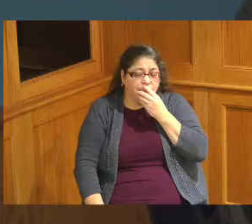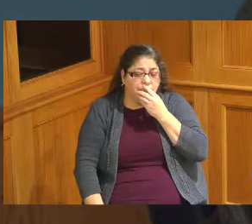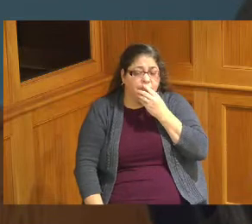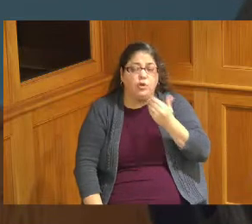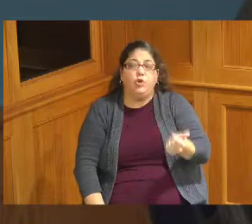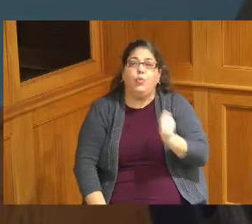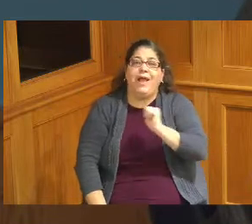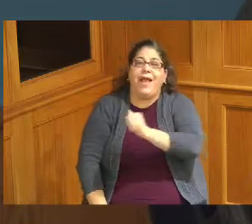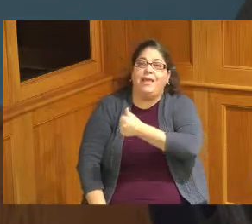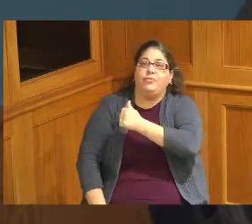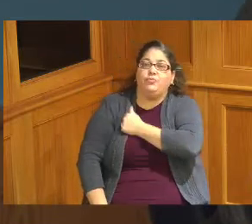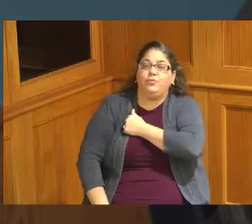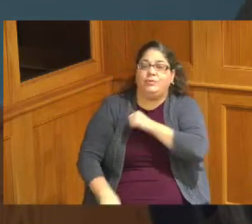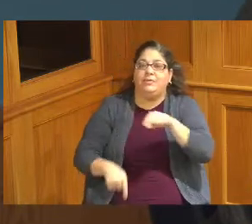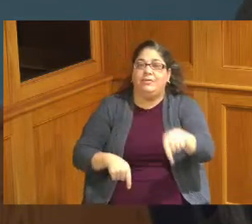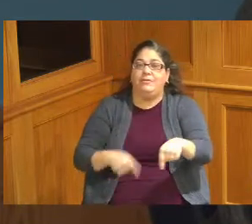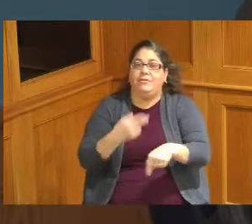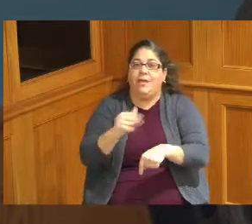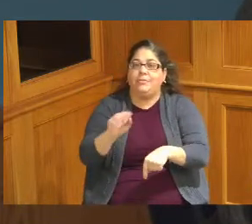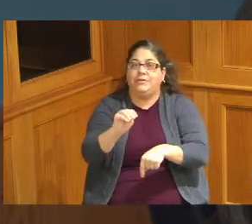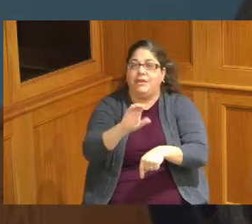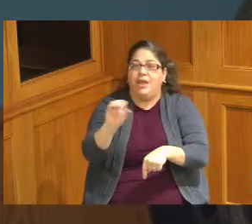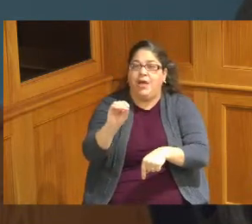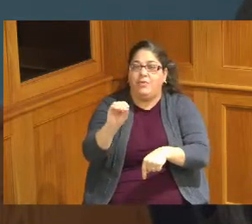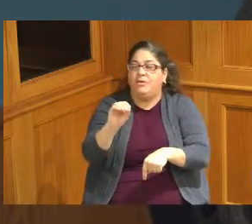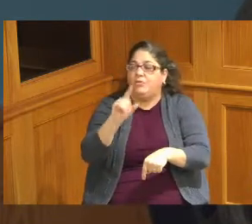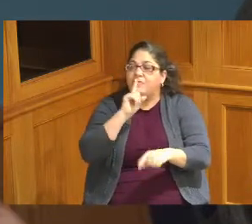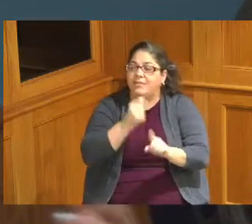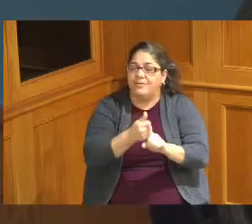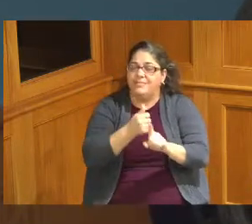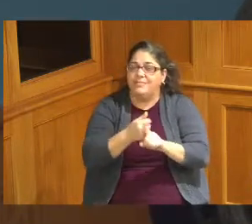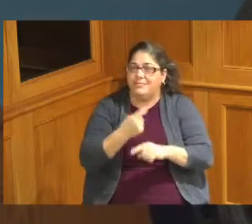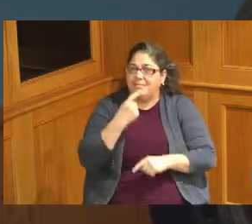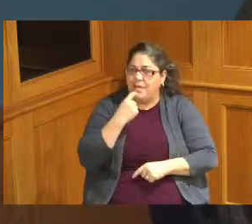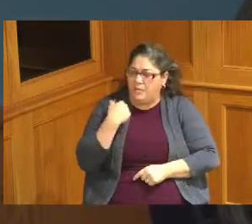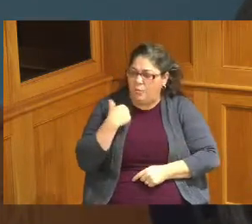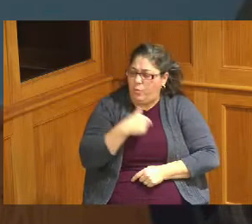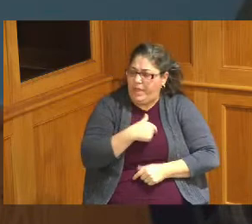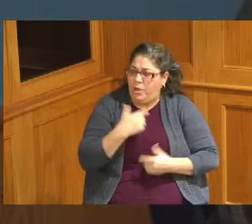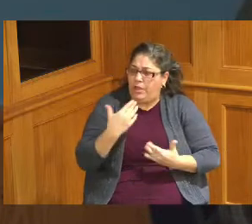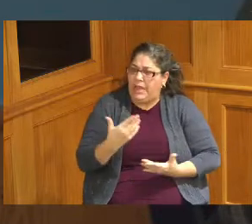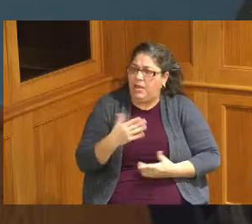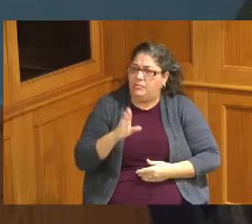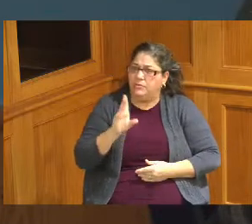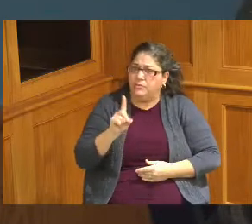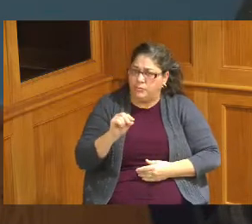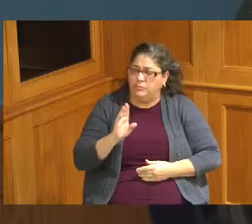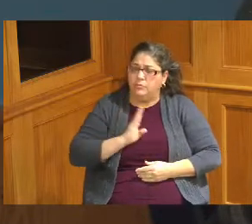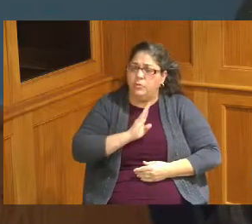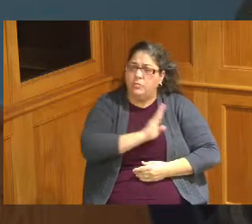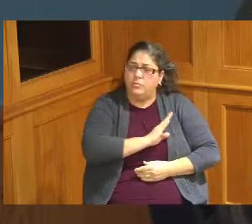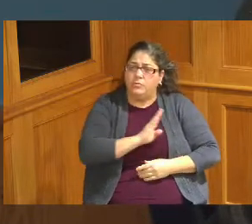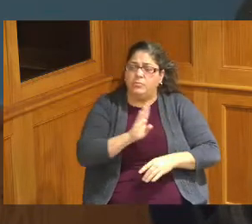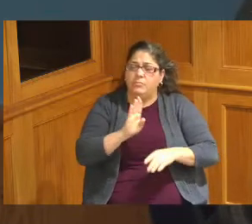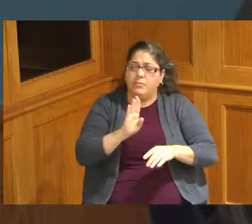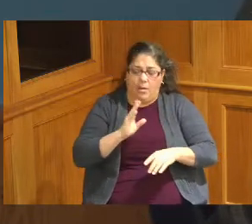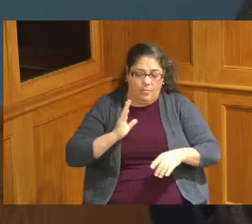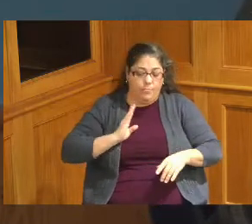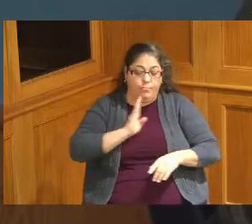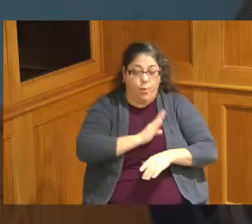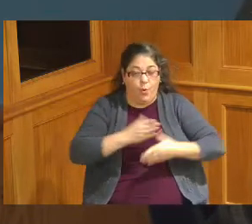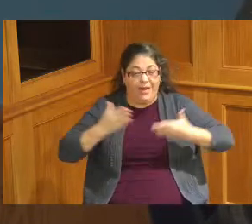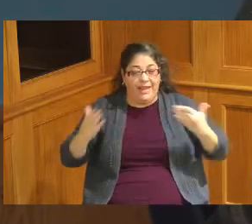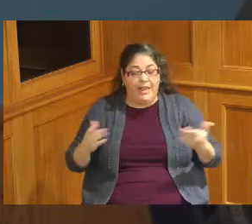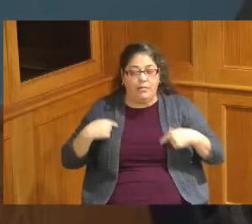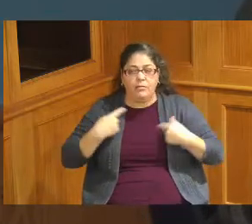attitude in terms of Hamilton County. We're saying, hey, we want to do business. This board is like, hey, we're here to do business with you. That hadn't always been the case.